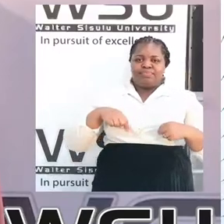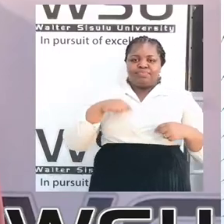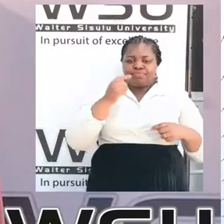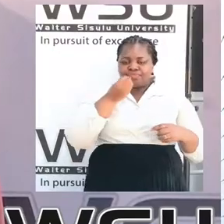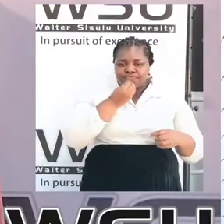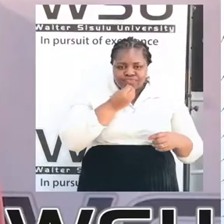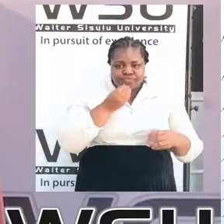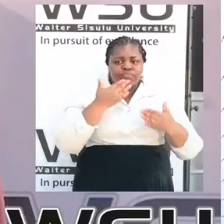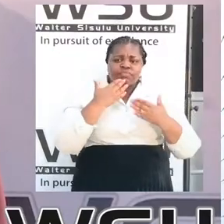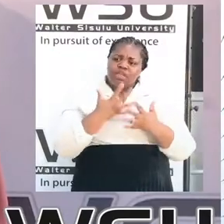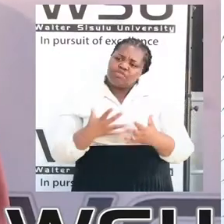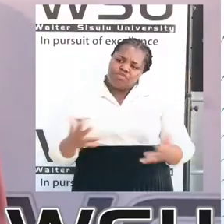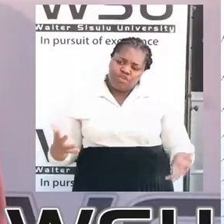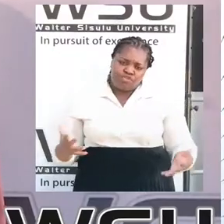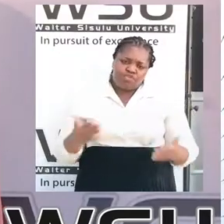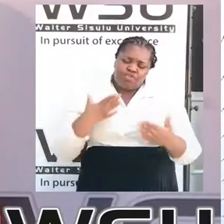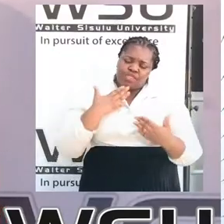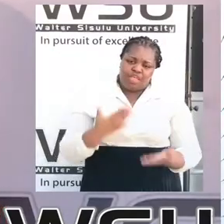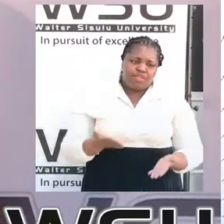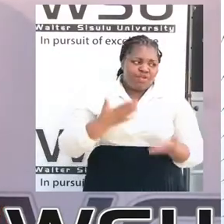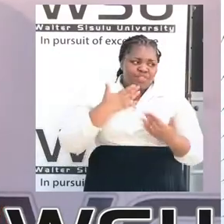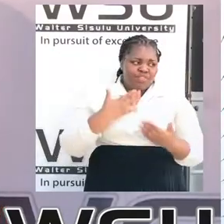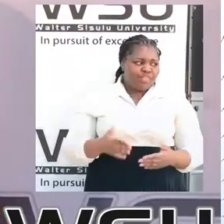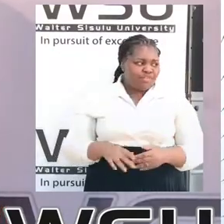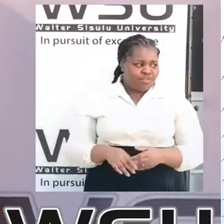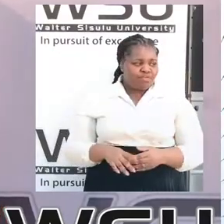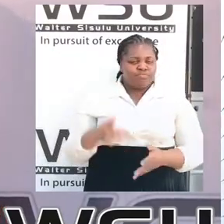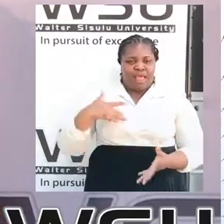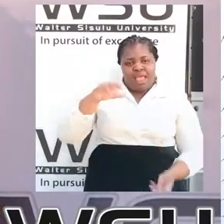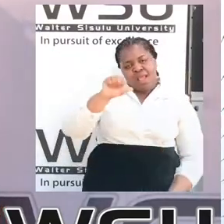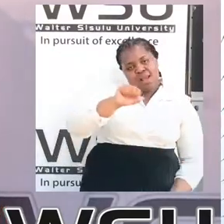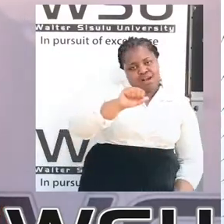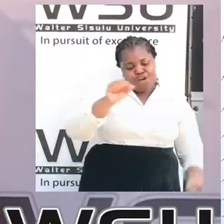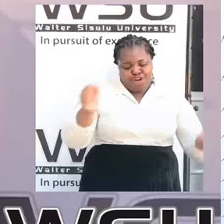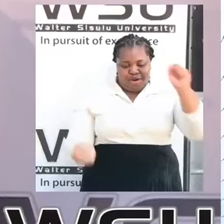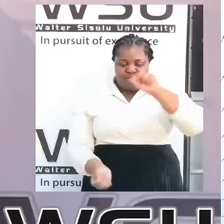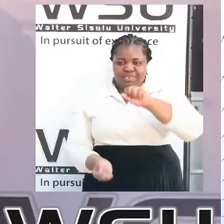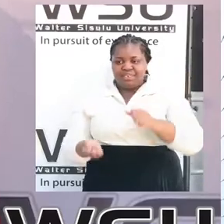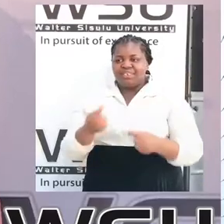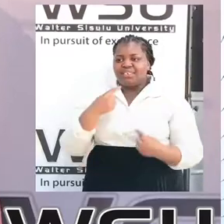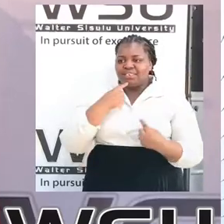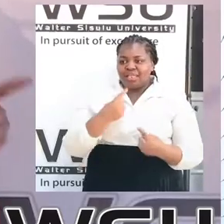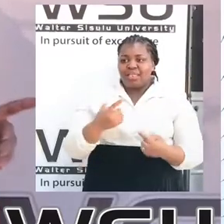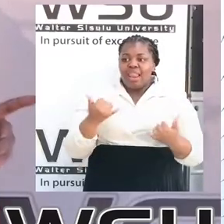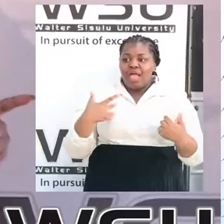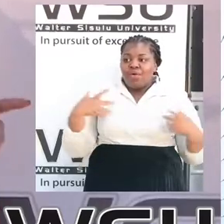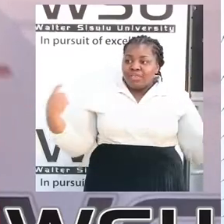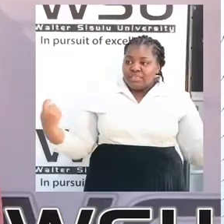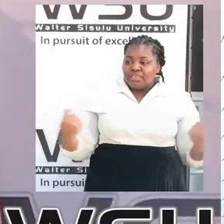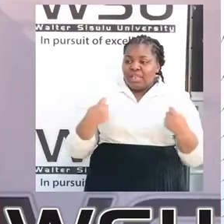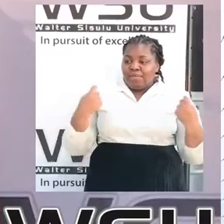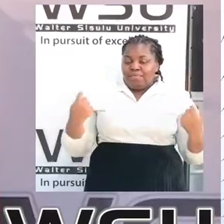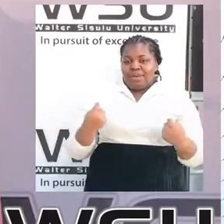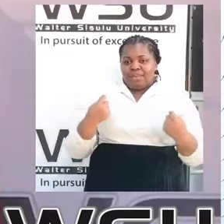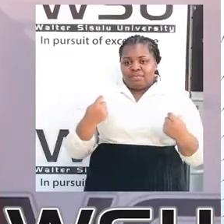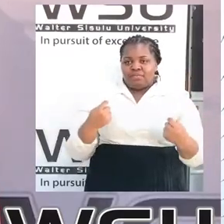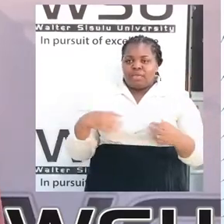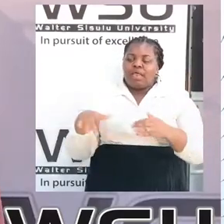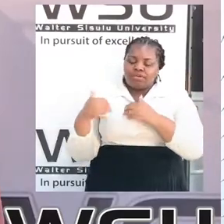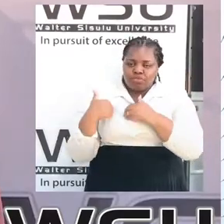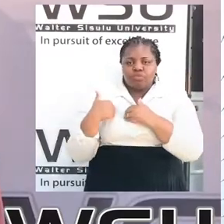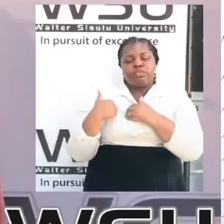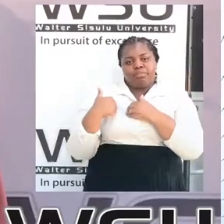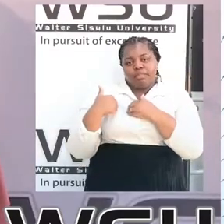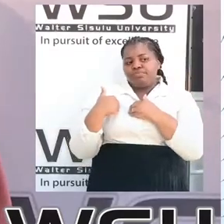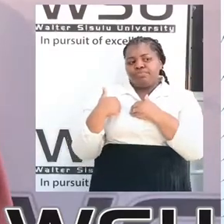want to say thank you, thank you. And as I conclude, I want to say, as we celebrate, let's celebrate